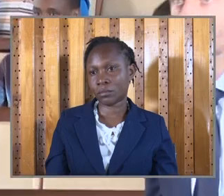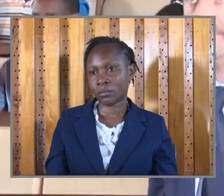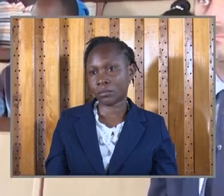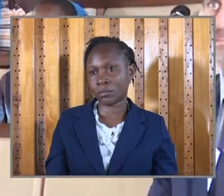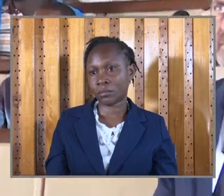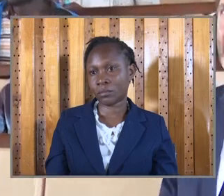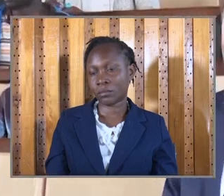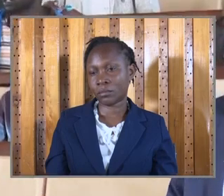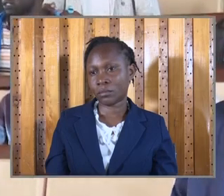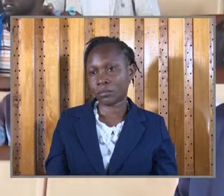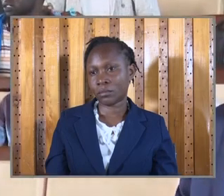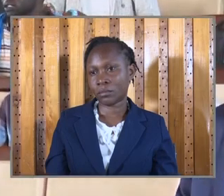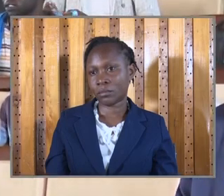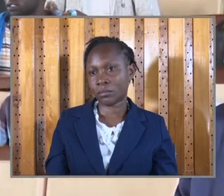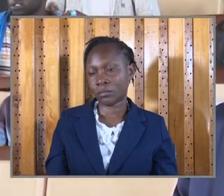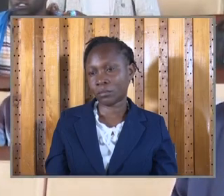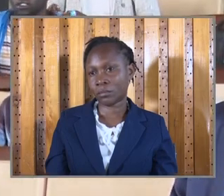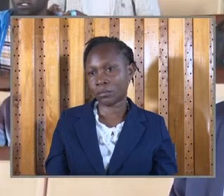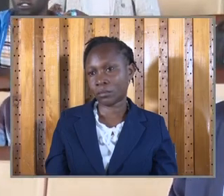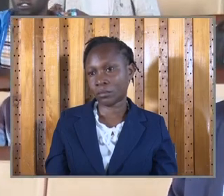Because it's for you.